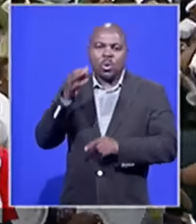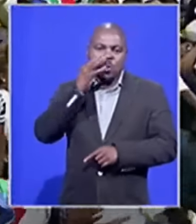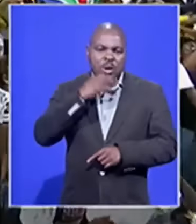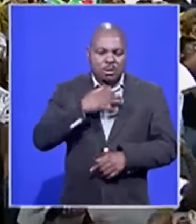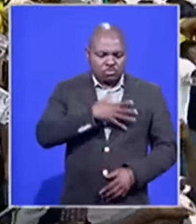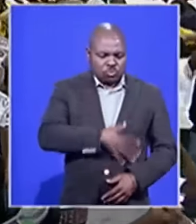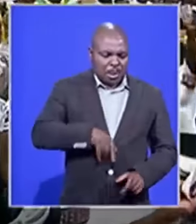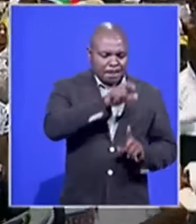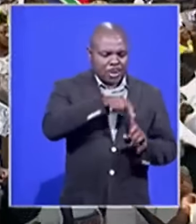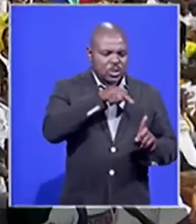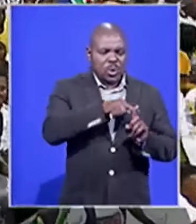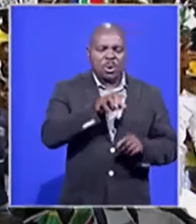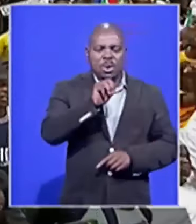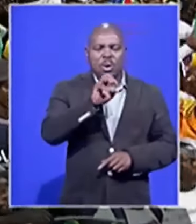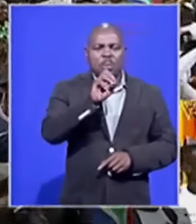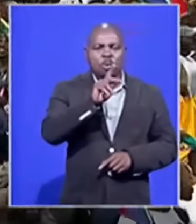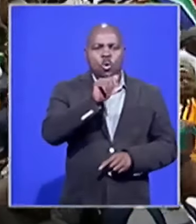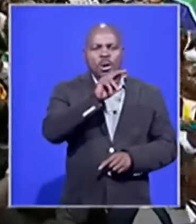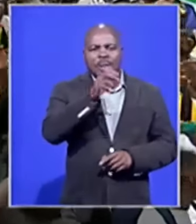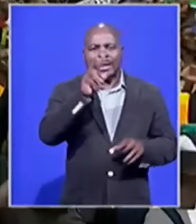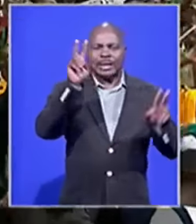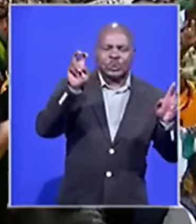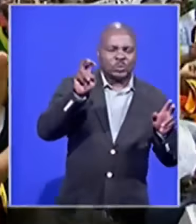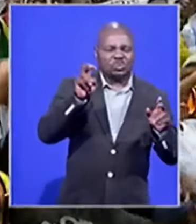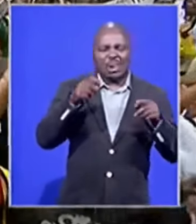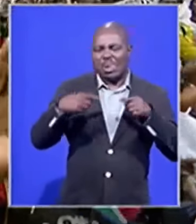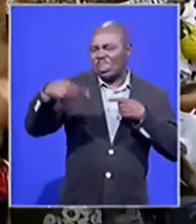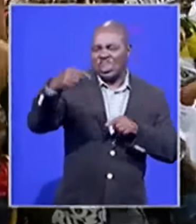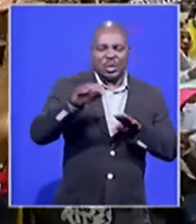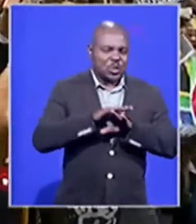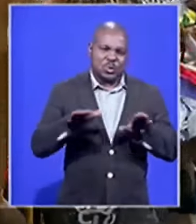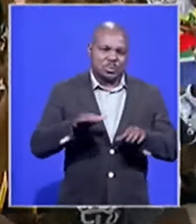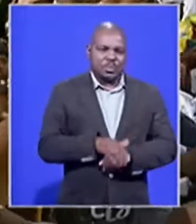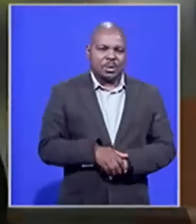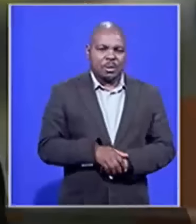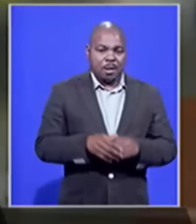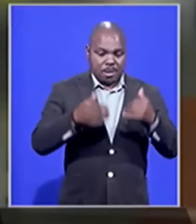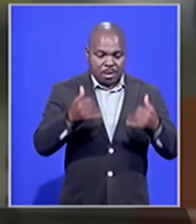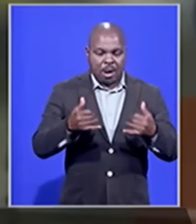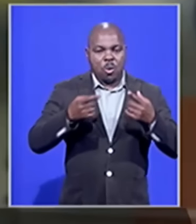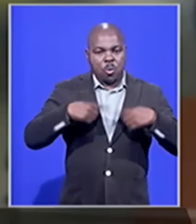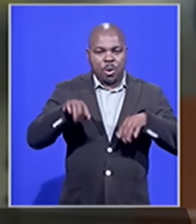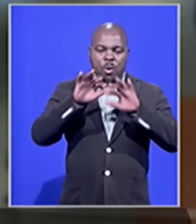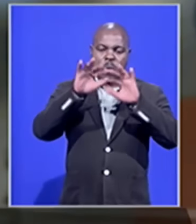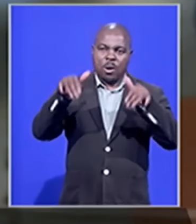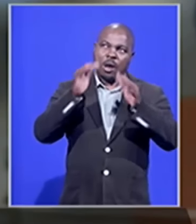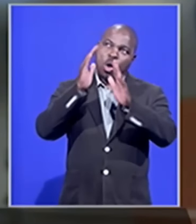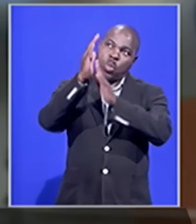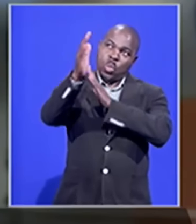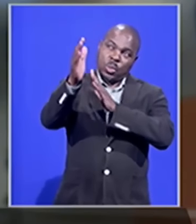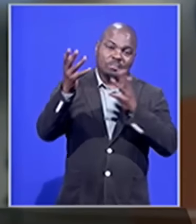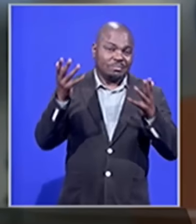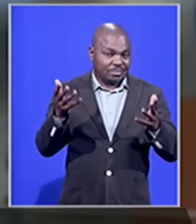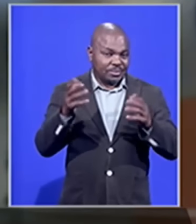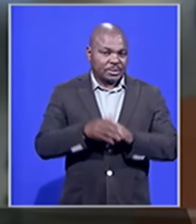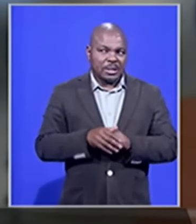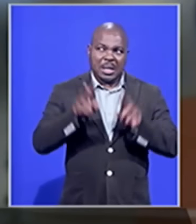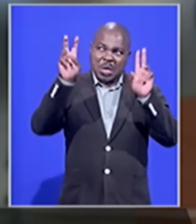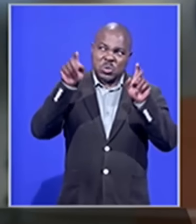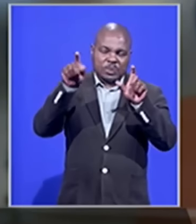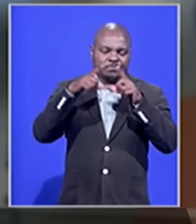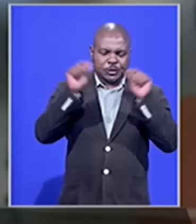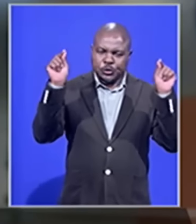Mapalahare Teboho Mokoena. We are going to the World Cup, so the matter is closed.